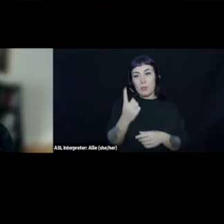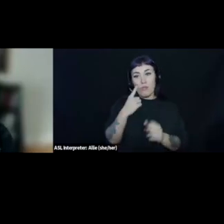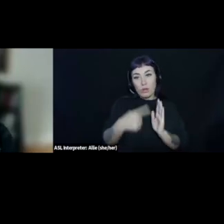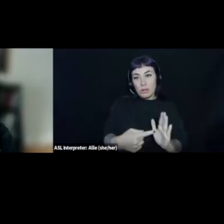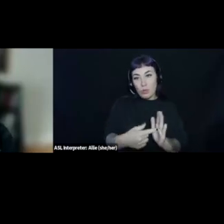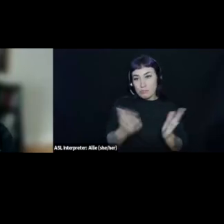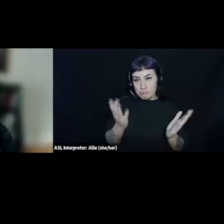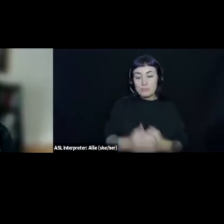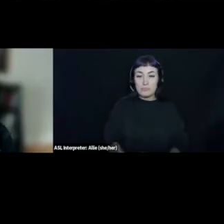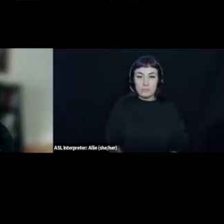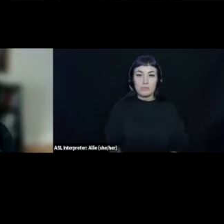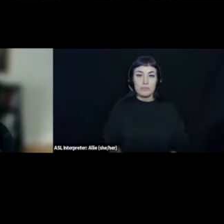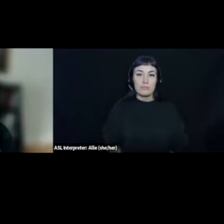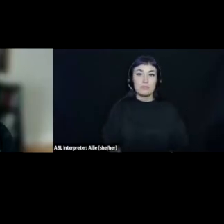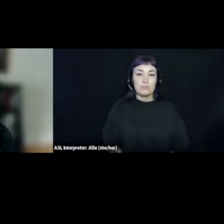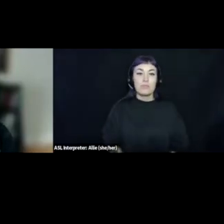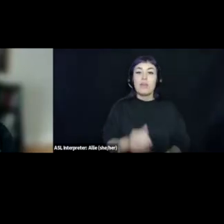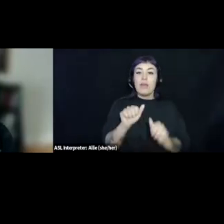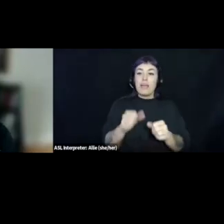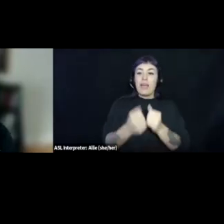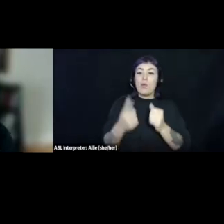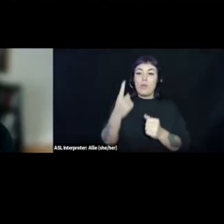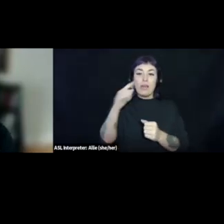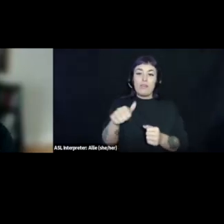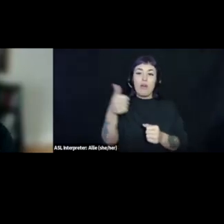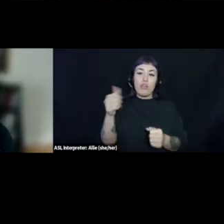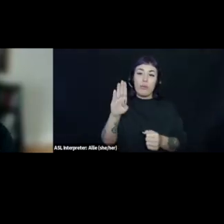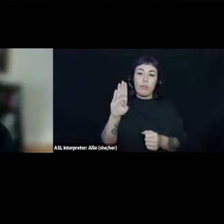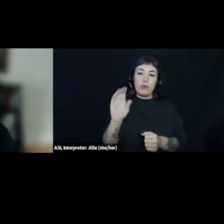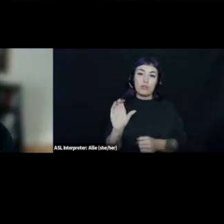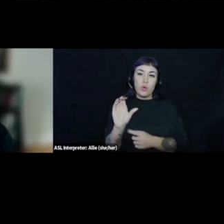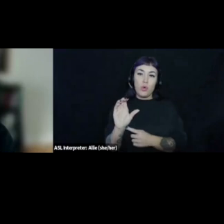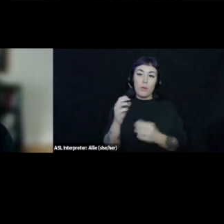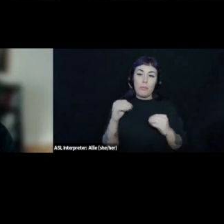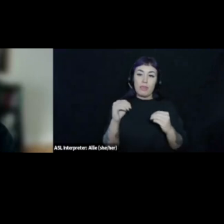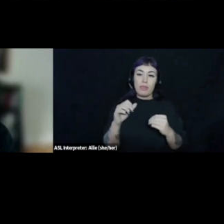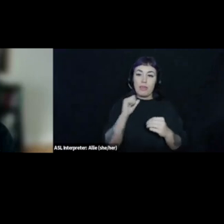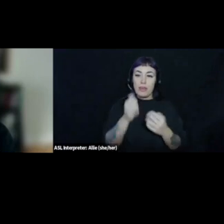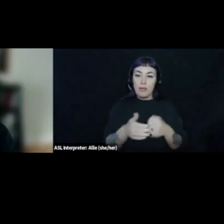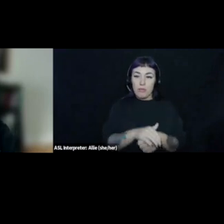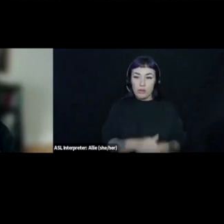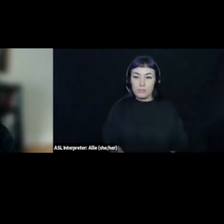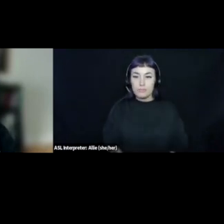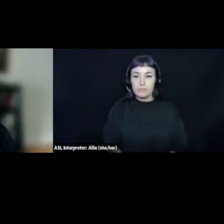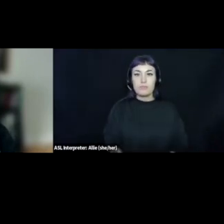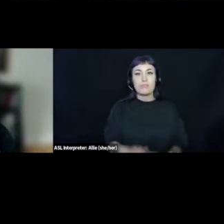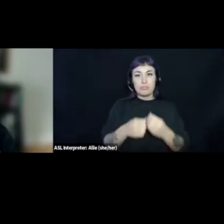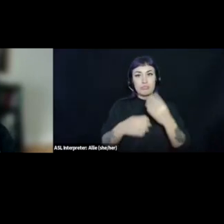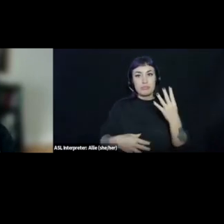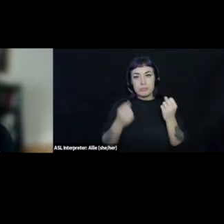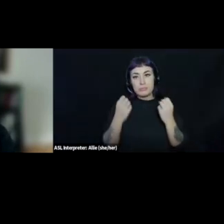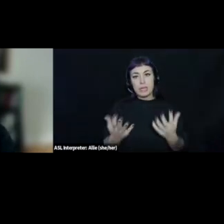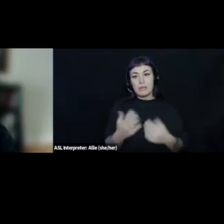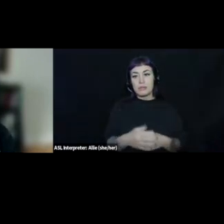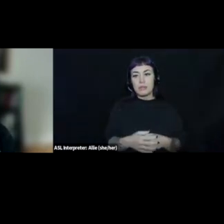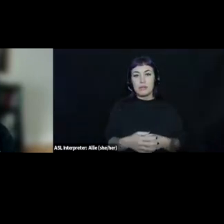example. Can anyone think of any other birth control methods that I haven't covered? There's a ton, but.